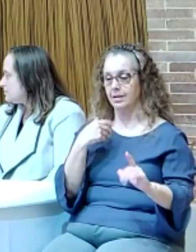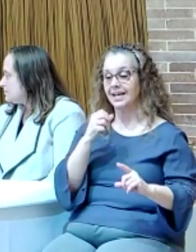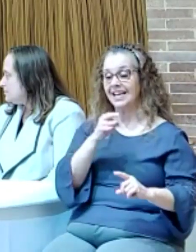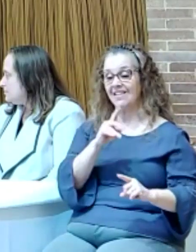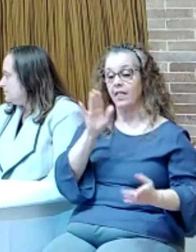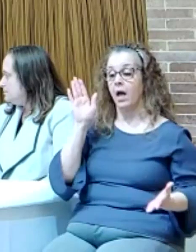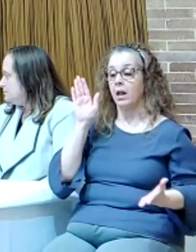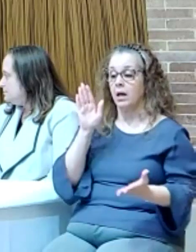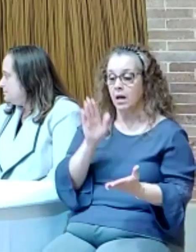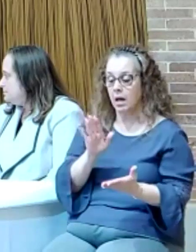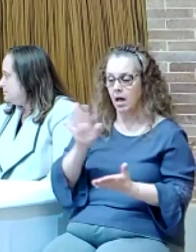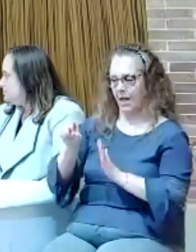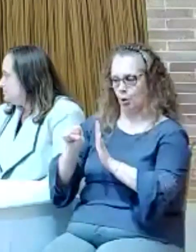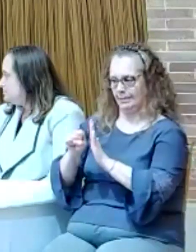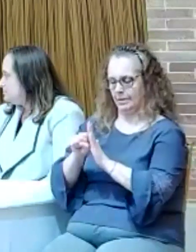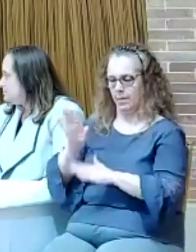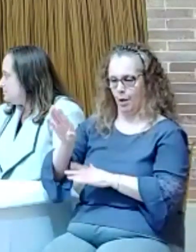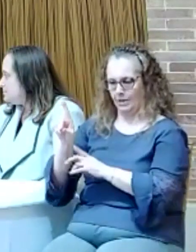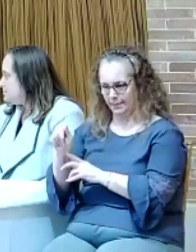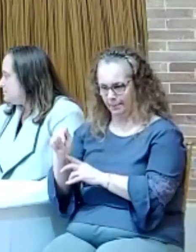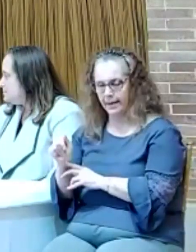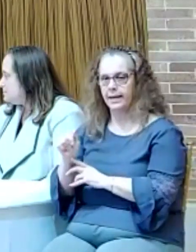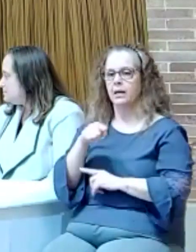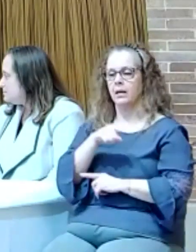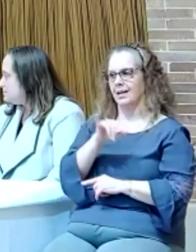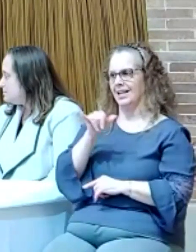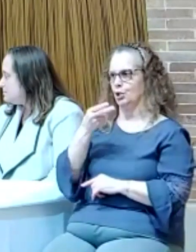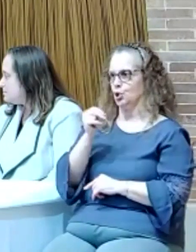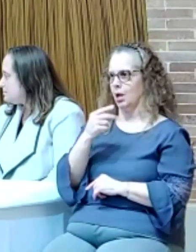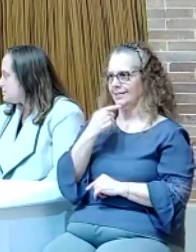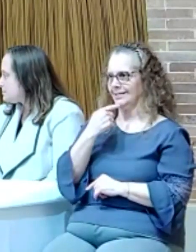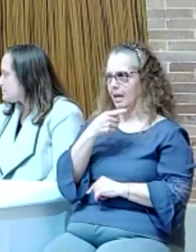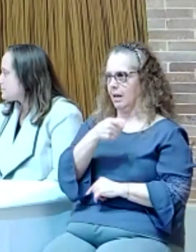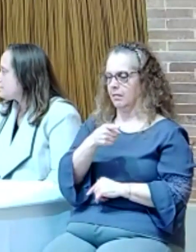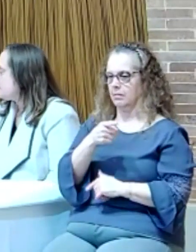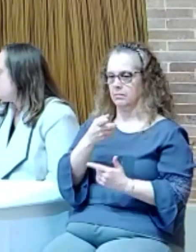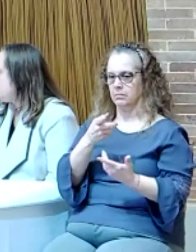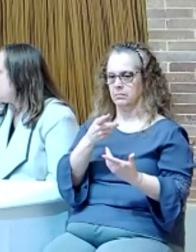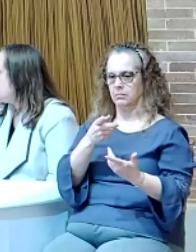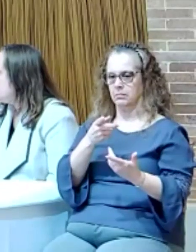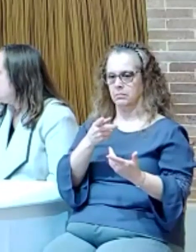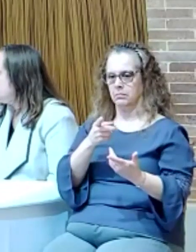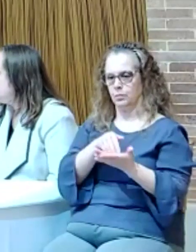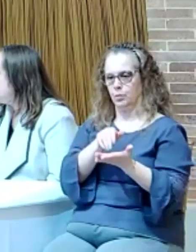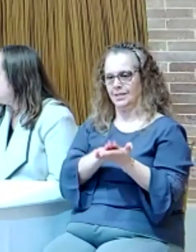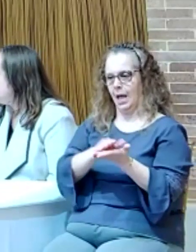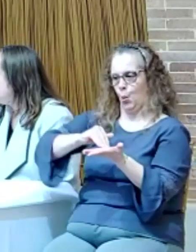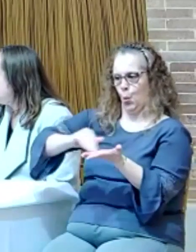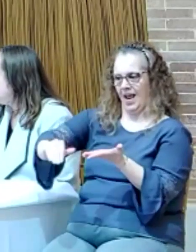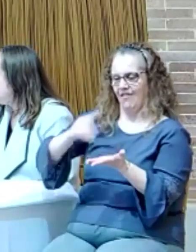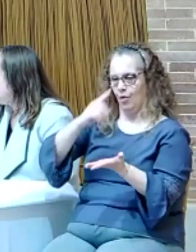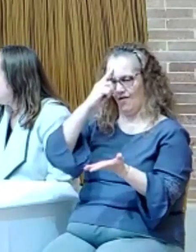animal that should be accommodated as John explained by creating an exception or a waiver to a no pet